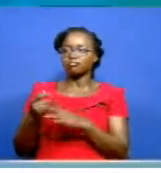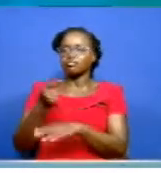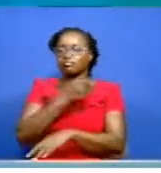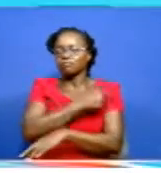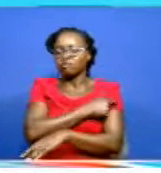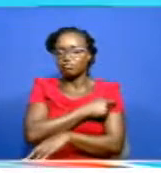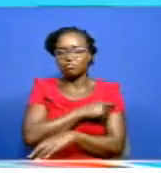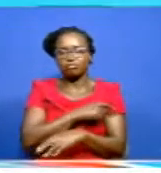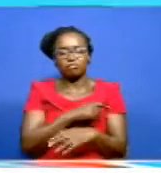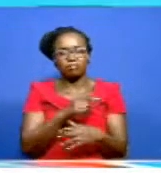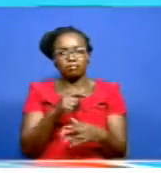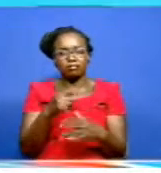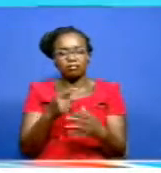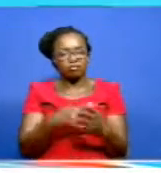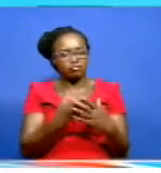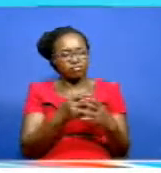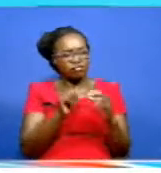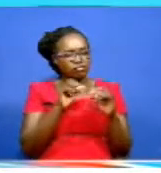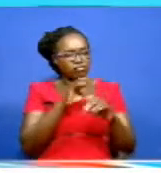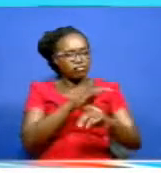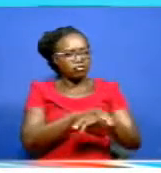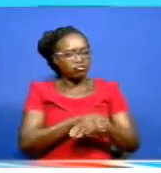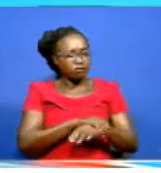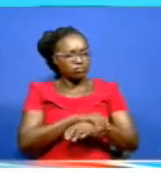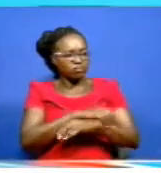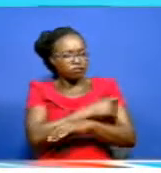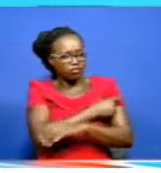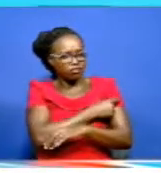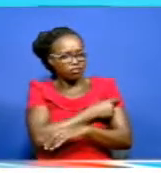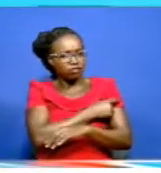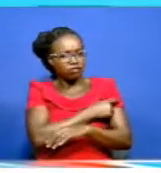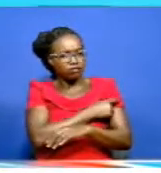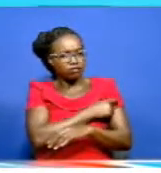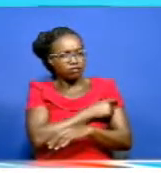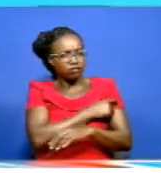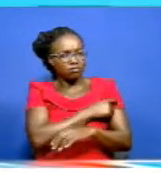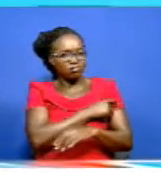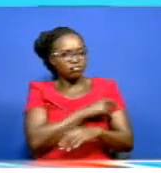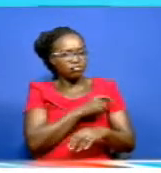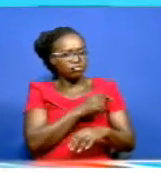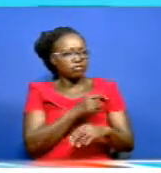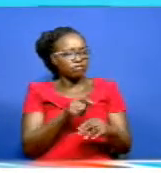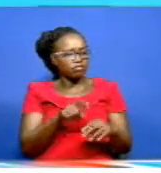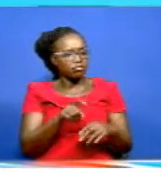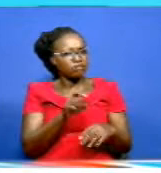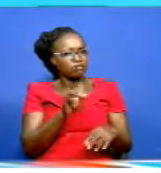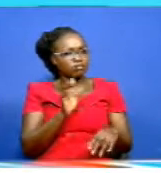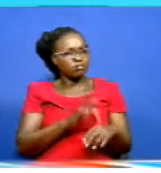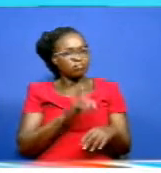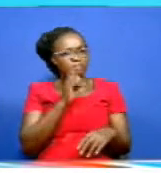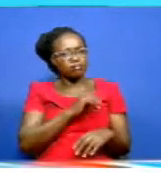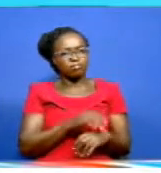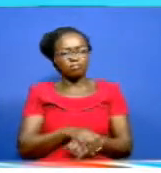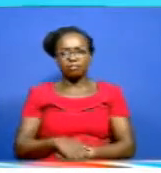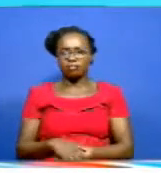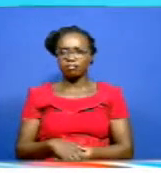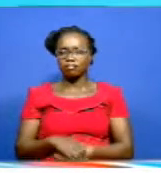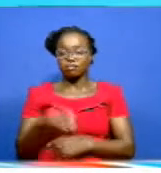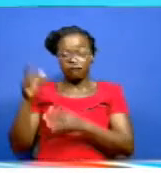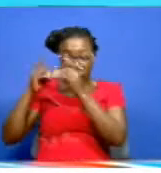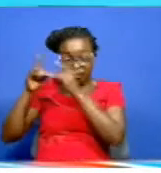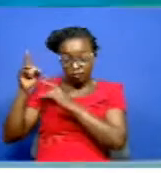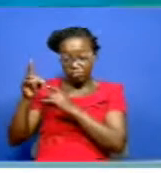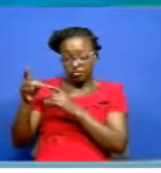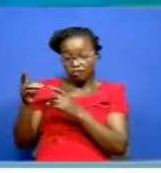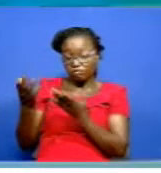can somebody get the vaccine when he's already has been infected by the virus? Depends, because you